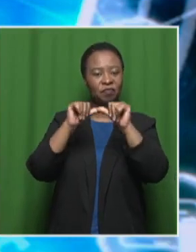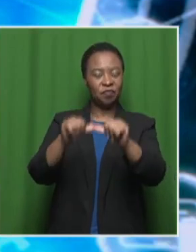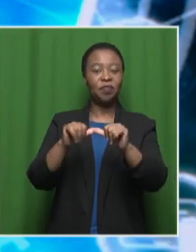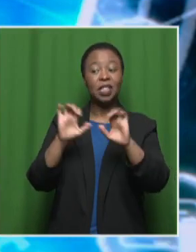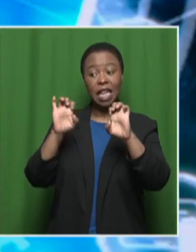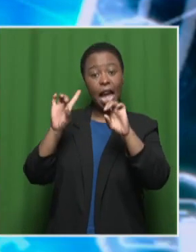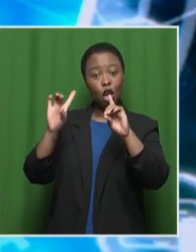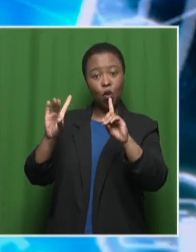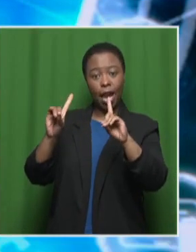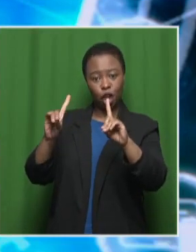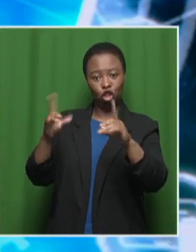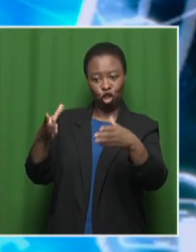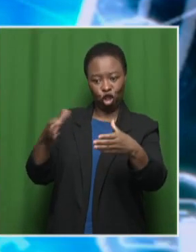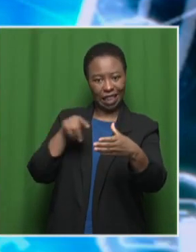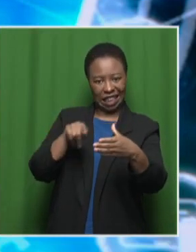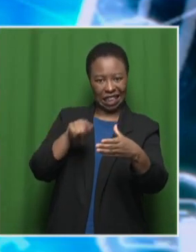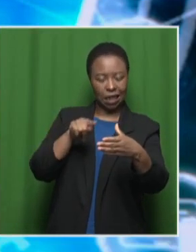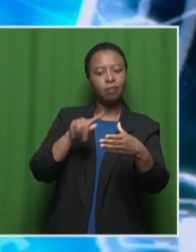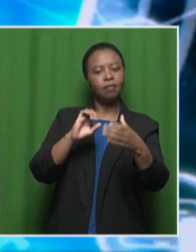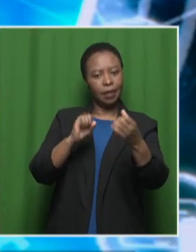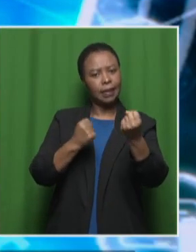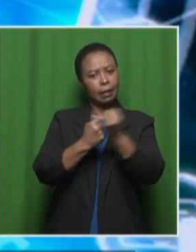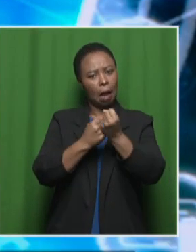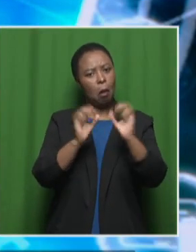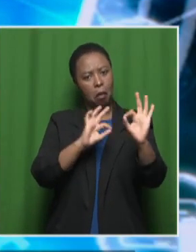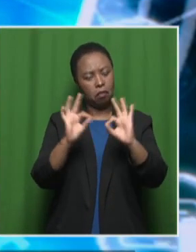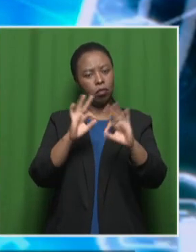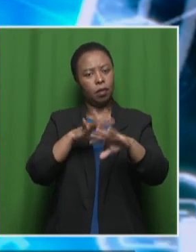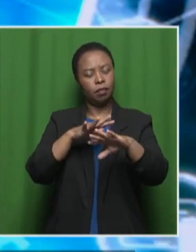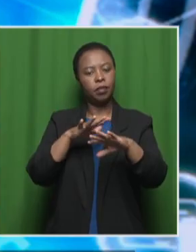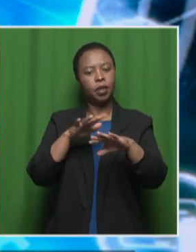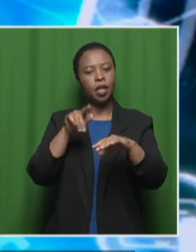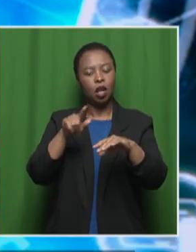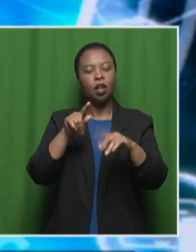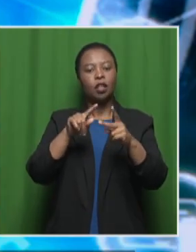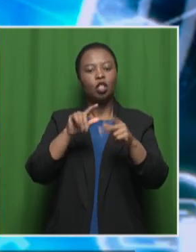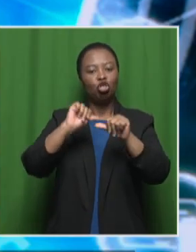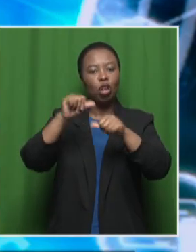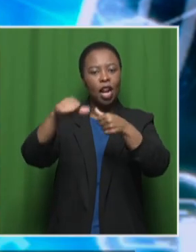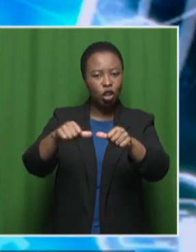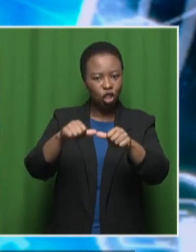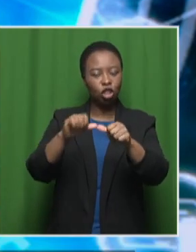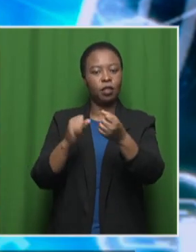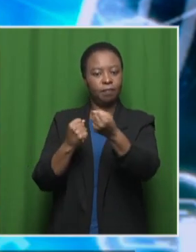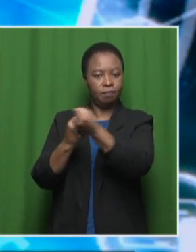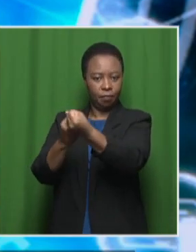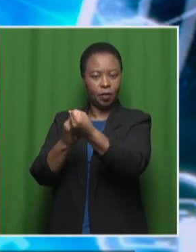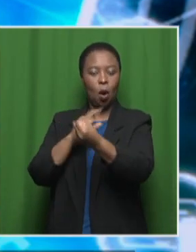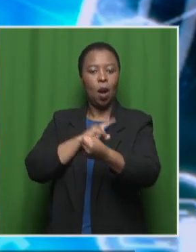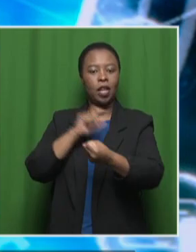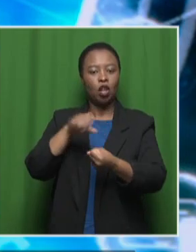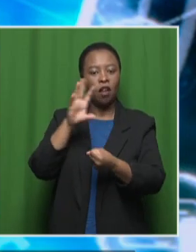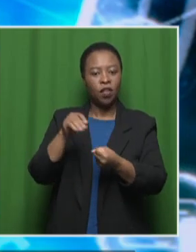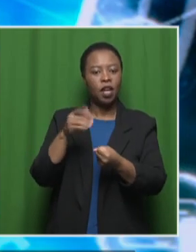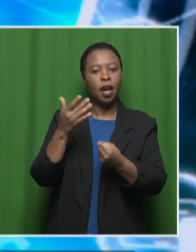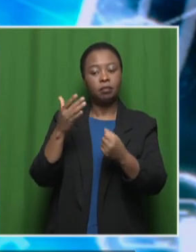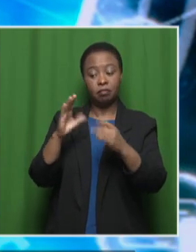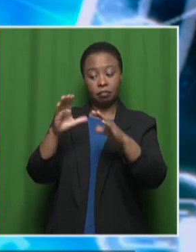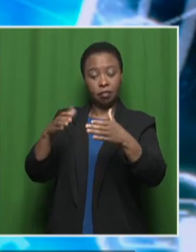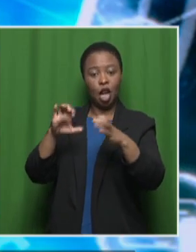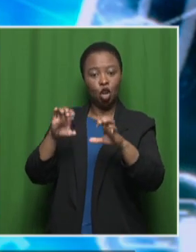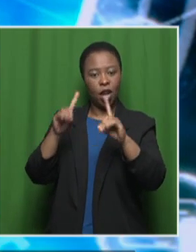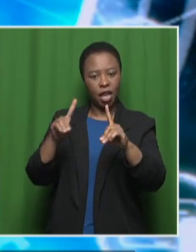Education is the backbone of any nation, and its impact is felt for generations to come. As South Africa strives to enhance its education sector,